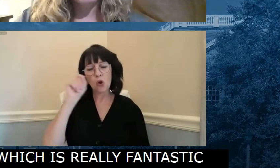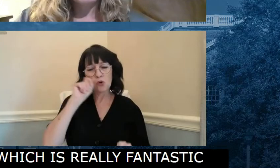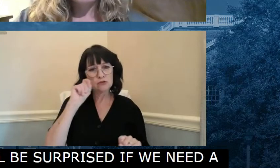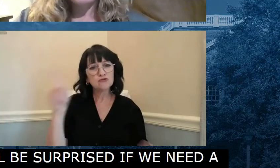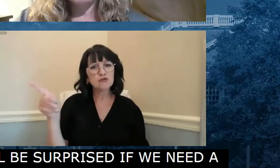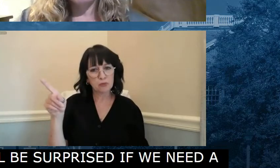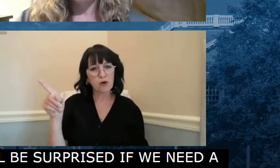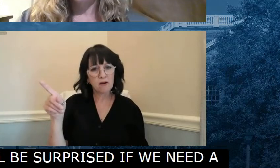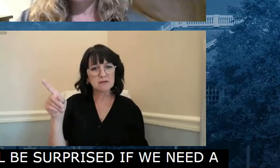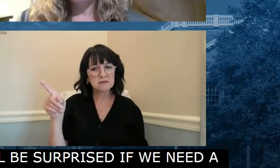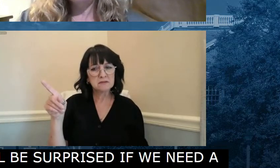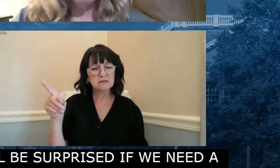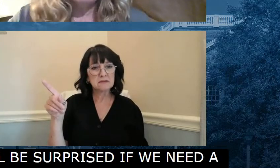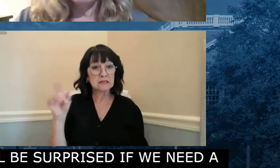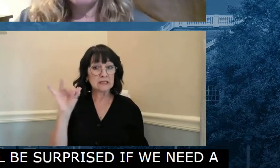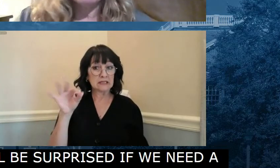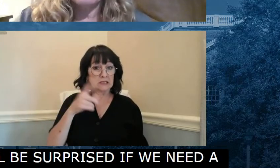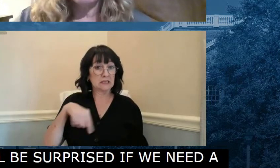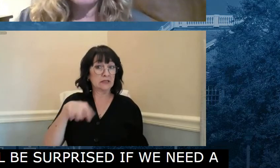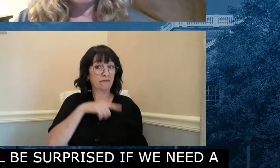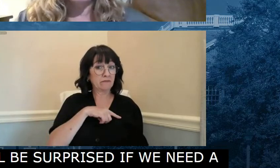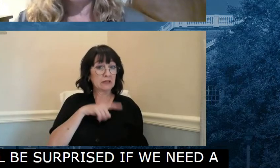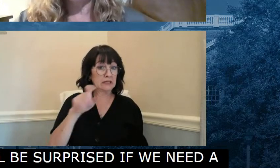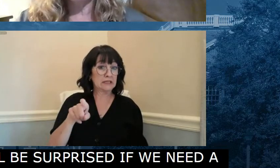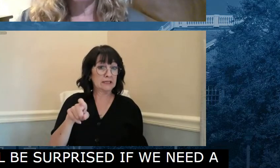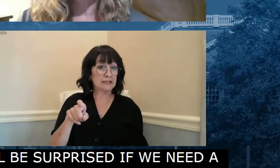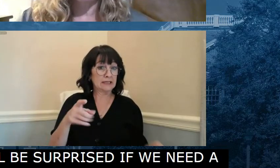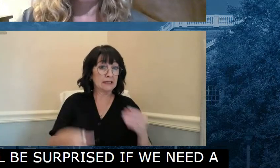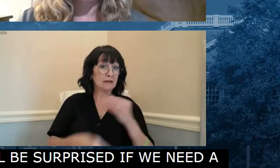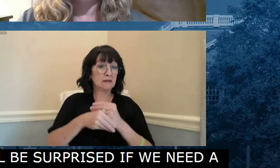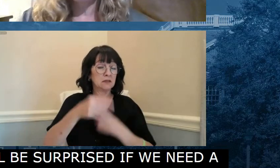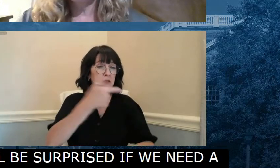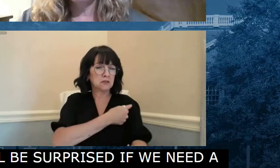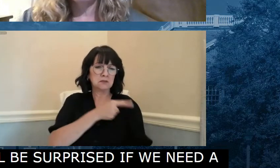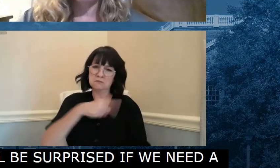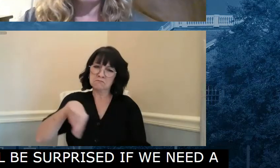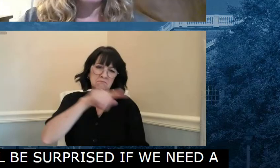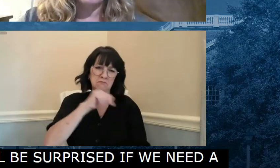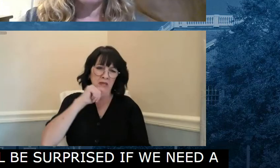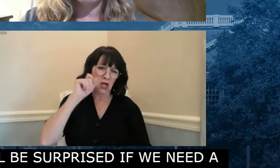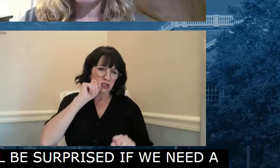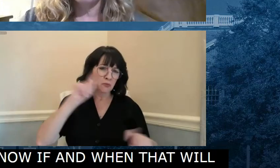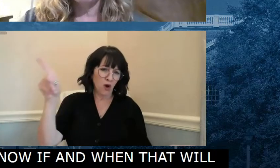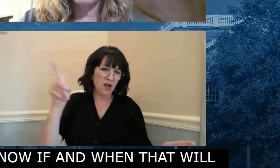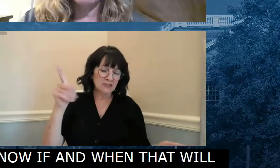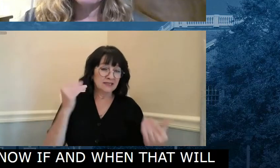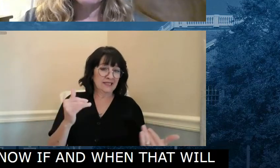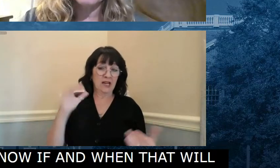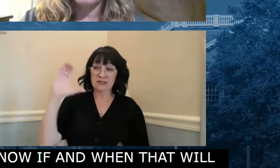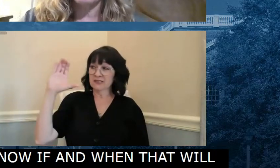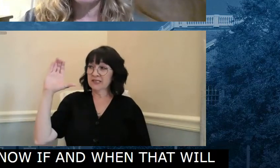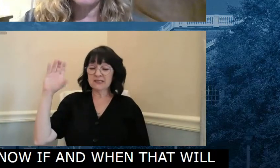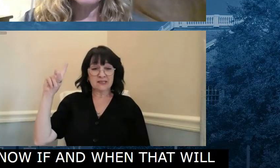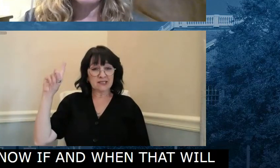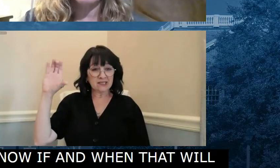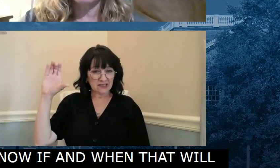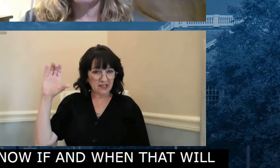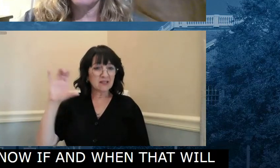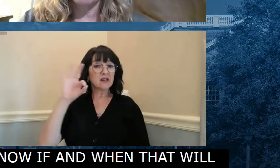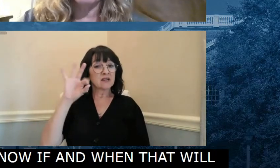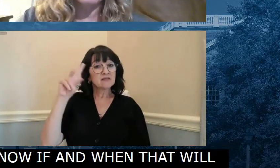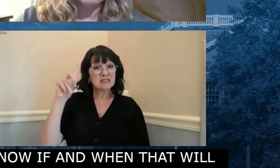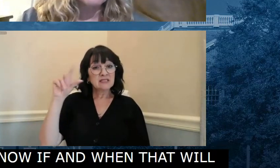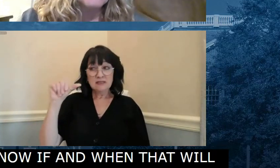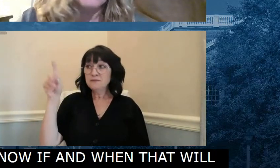know if and when that will happen at this point. So CDC and FDA are looking very closely at the science. This is,